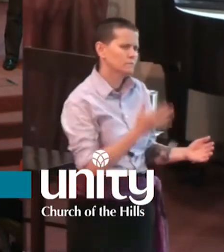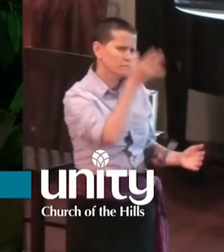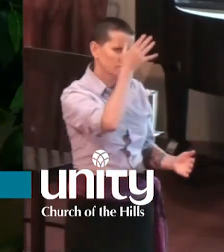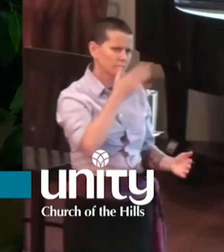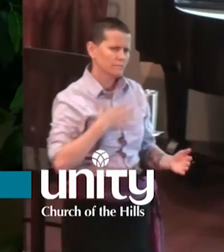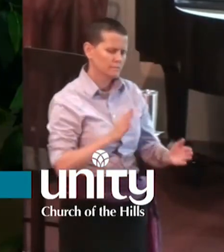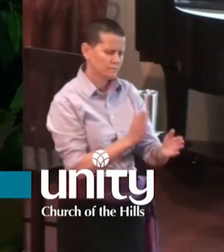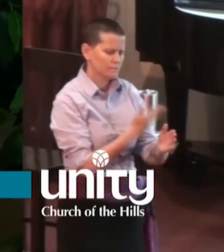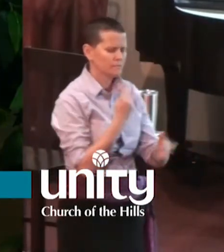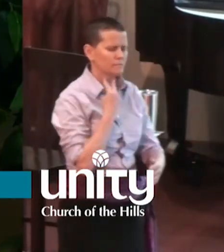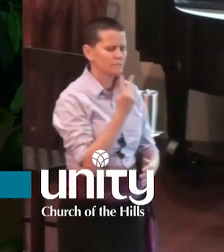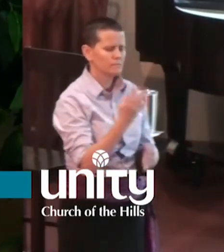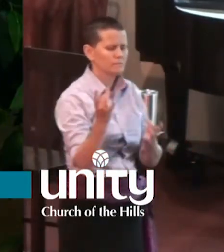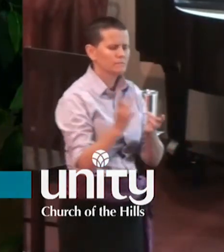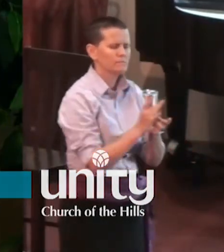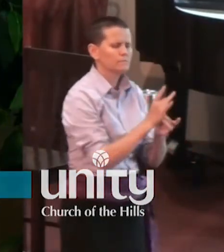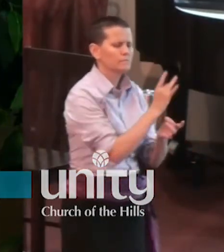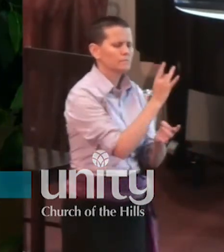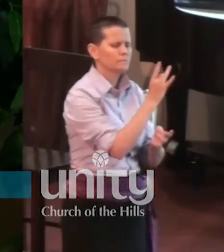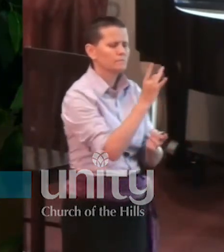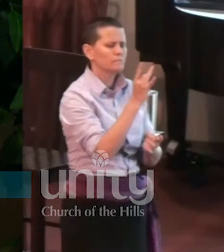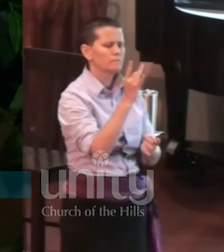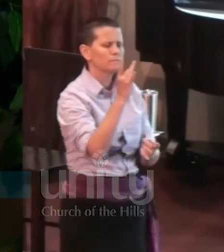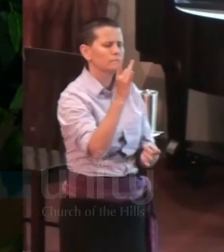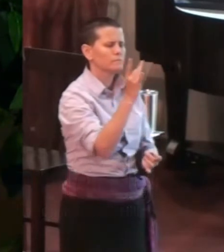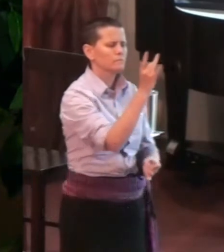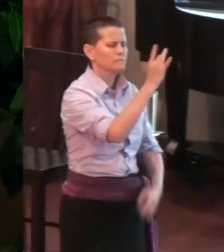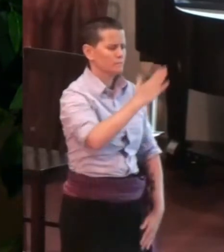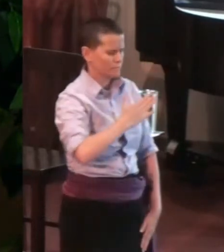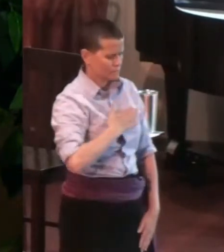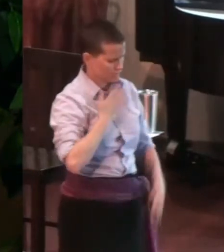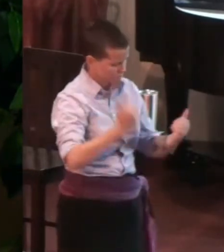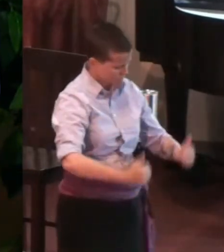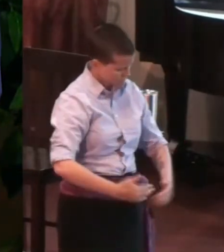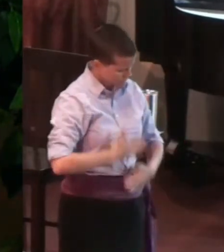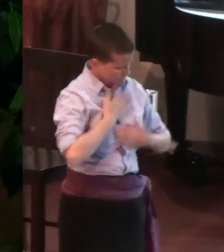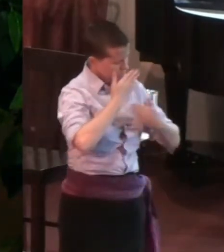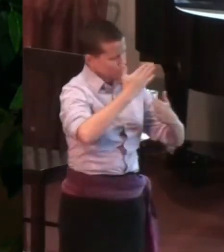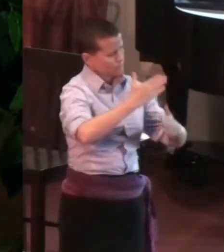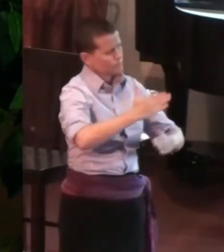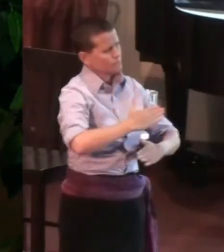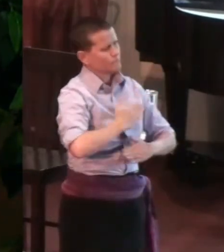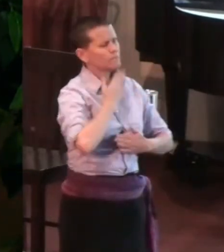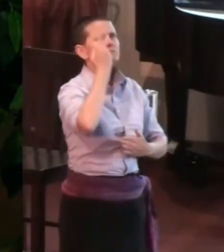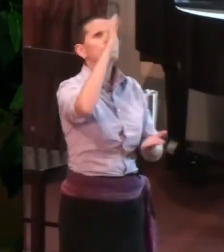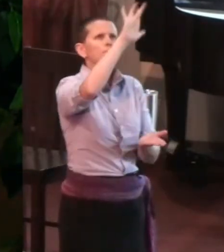Spirit, you're the center of my joy.